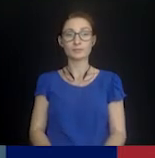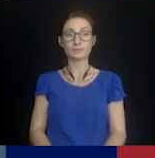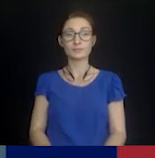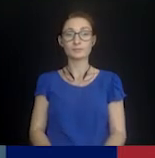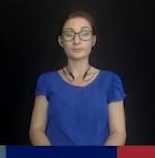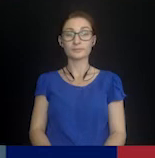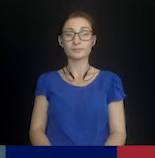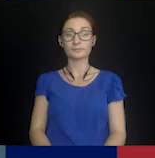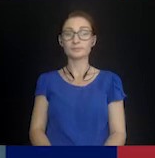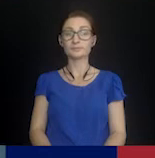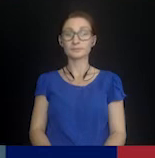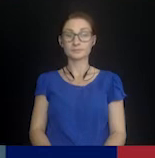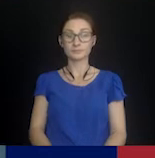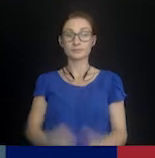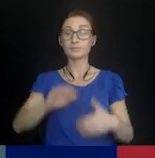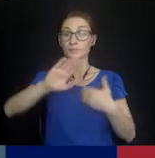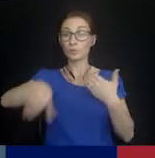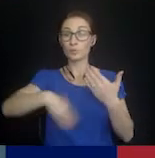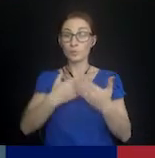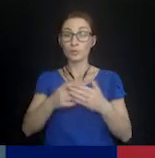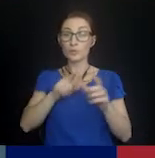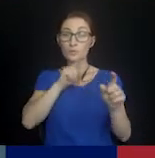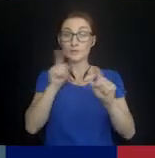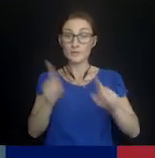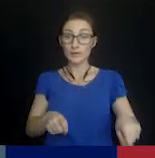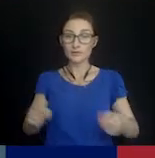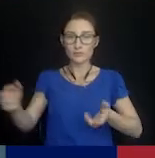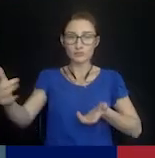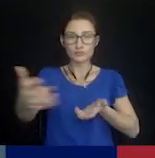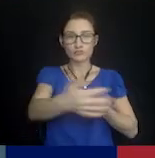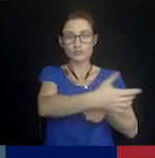We then posted the responses on